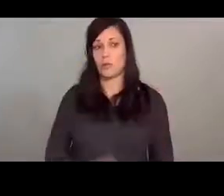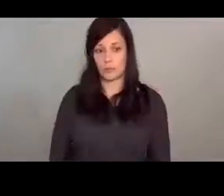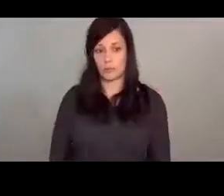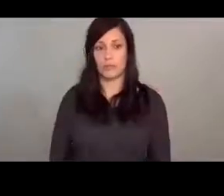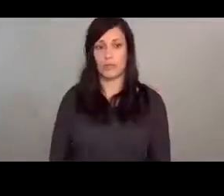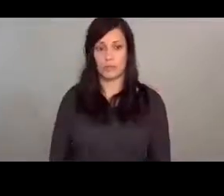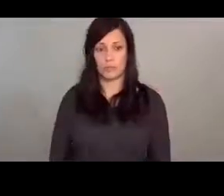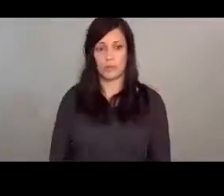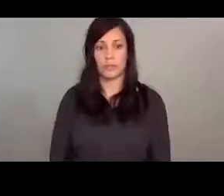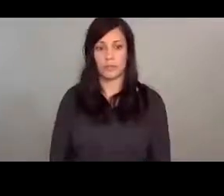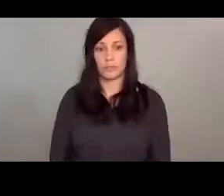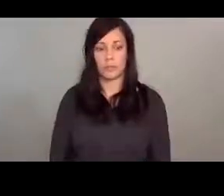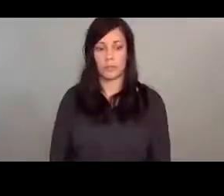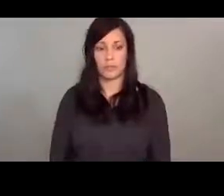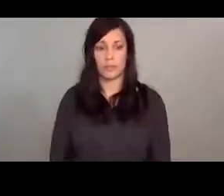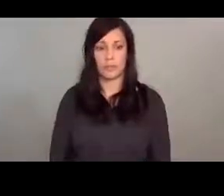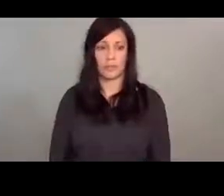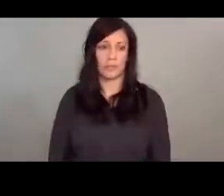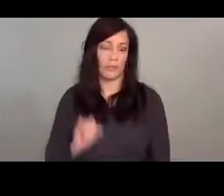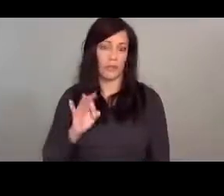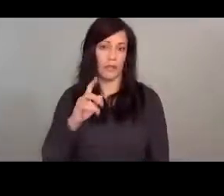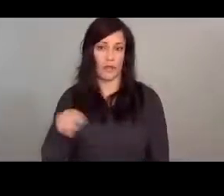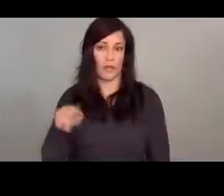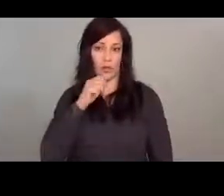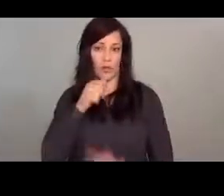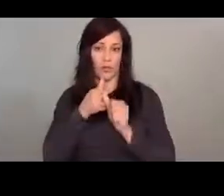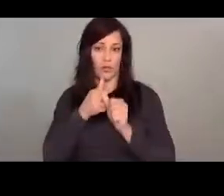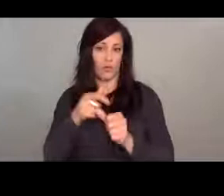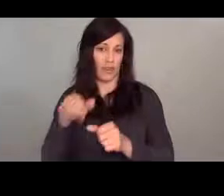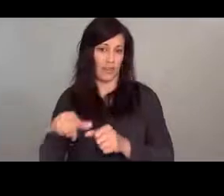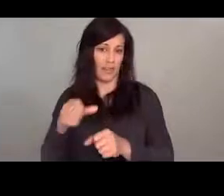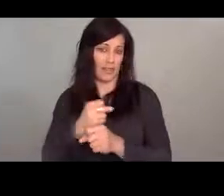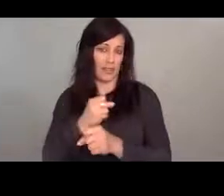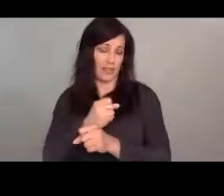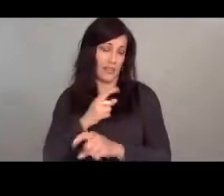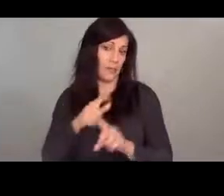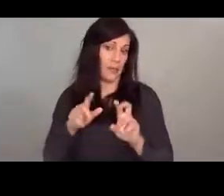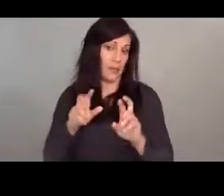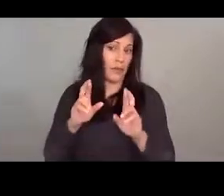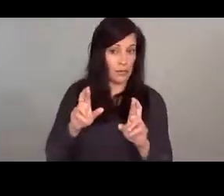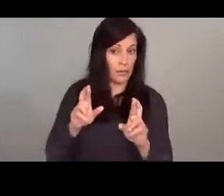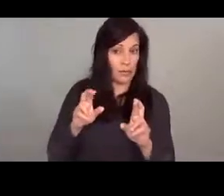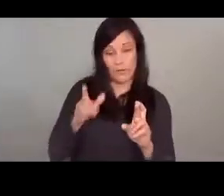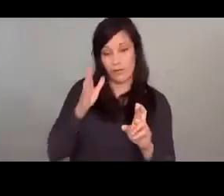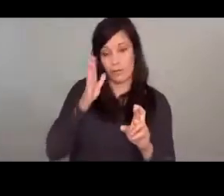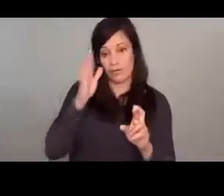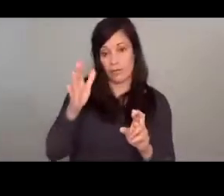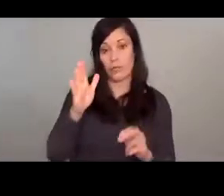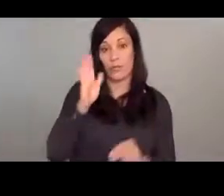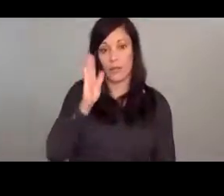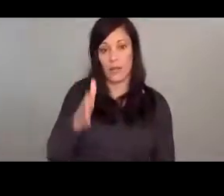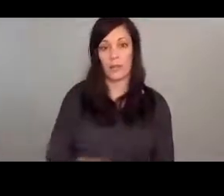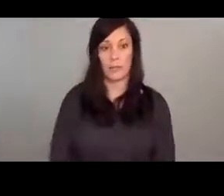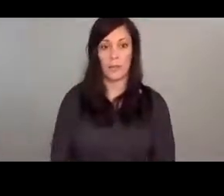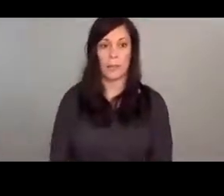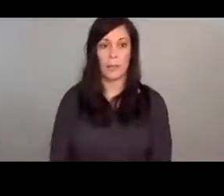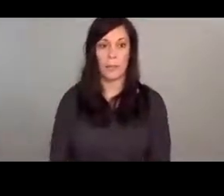type of statistics that you don't currently track. Hopefully you will in the future.